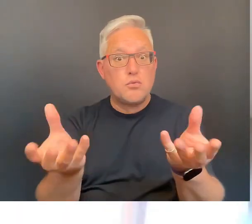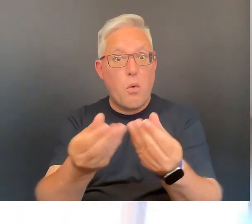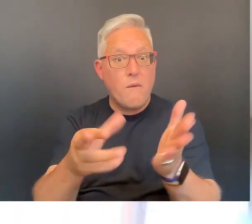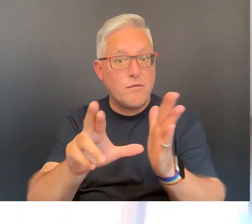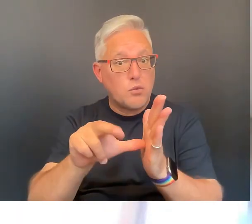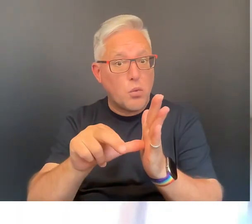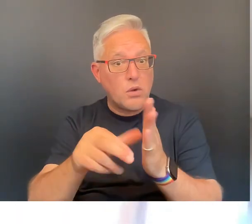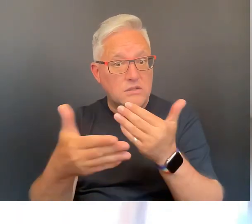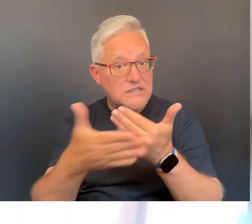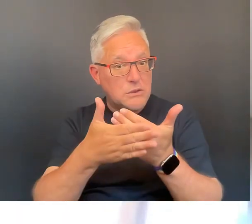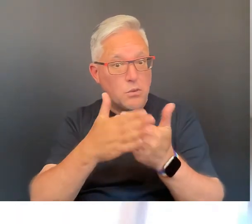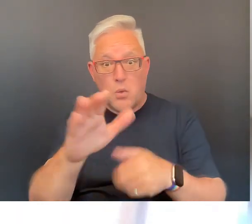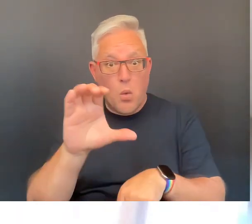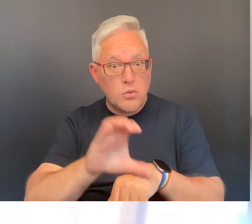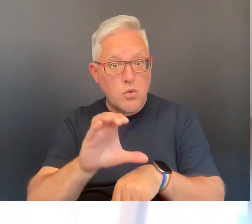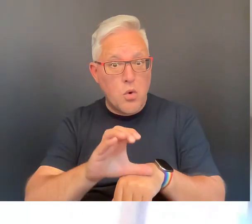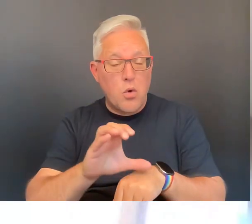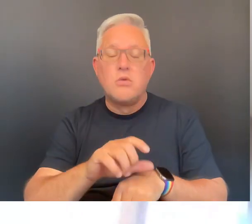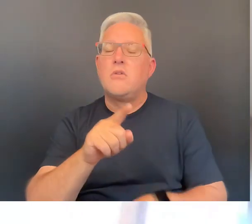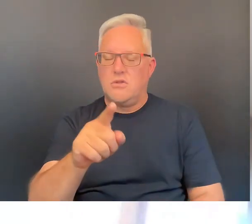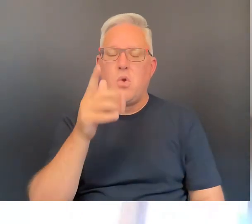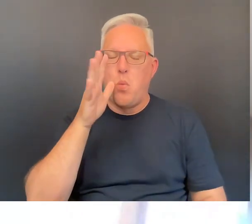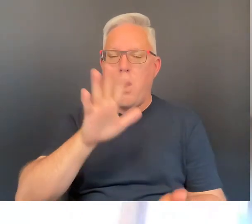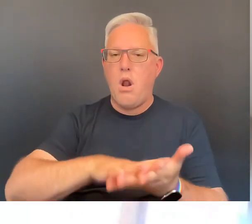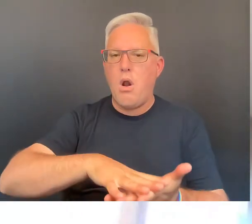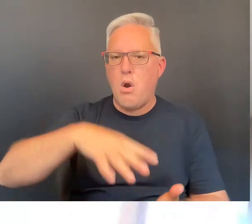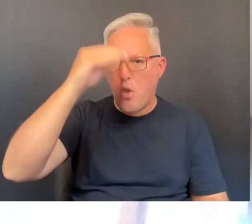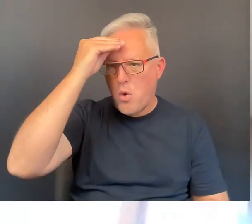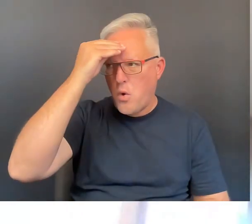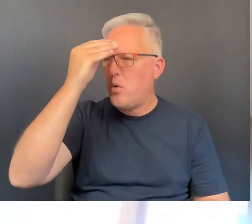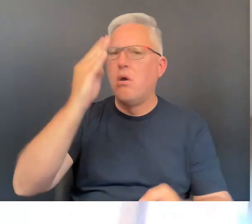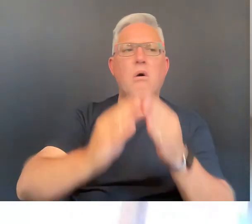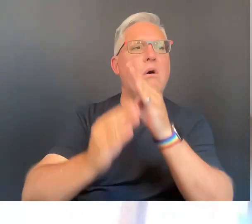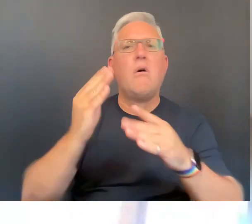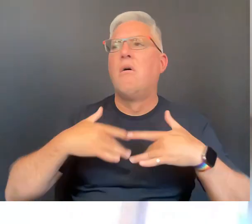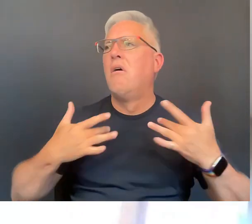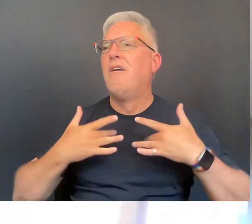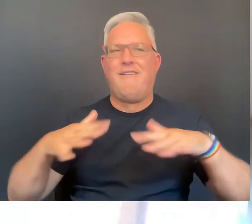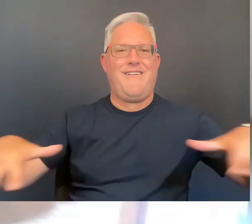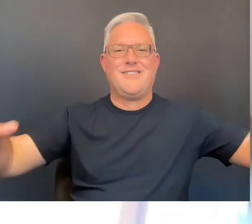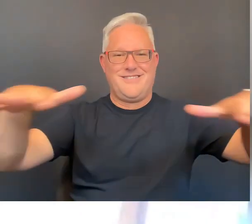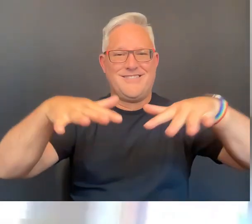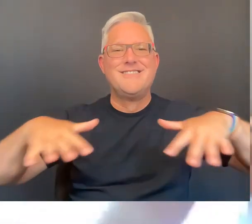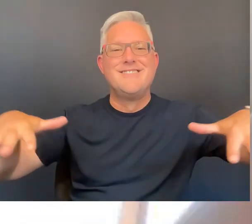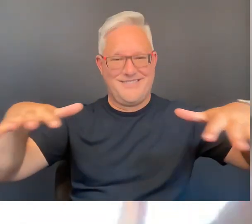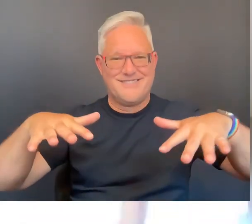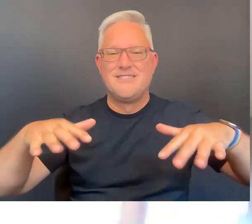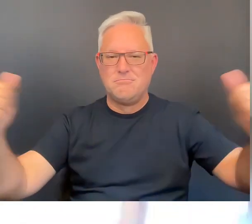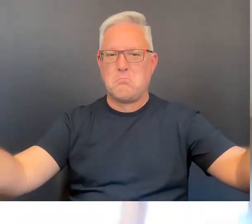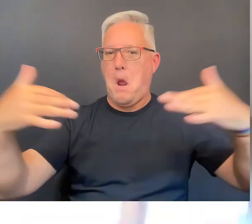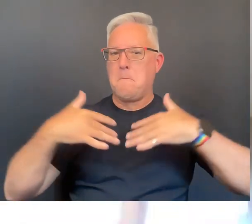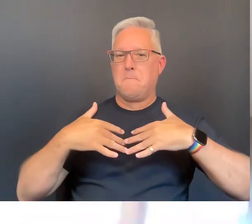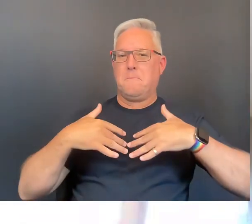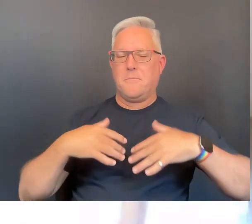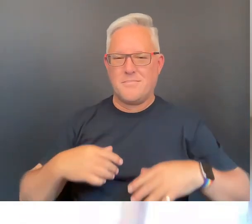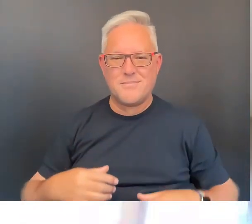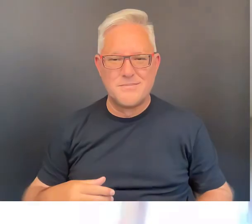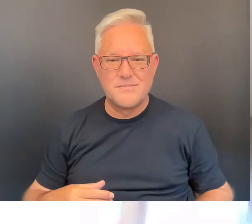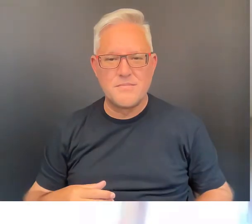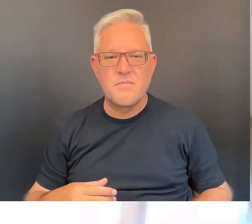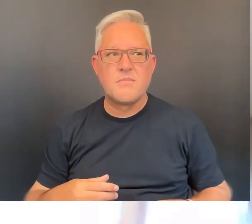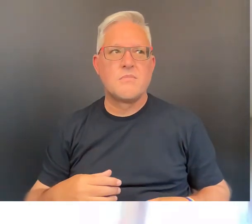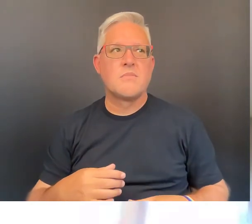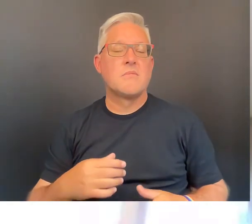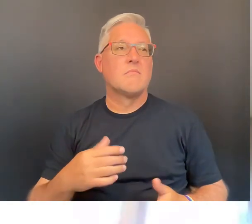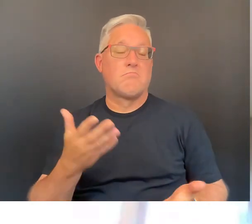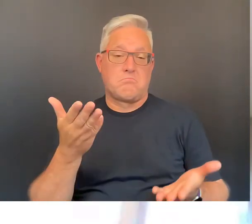of the church, you will learn what the city's about. Not like even like if you have there's